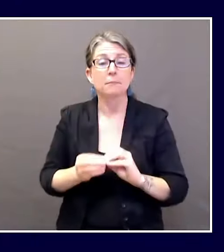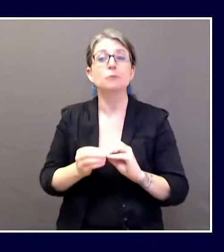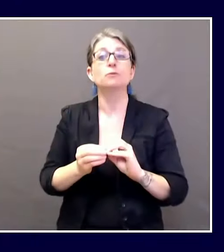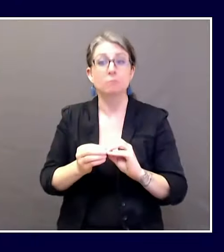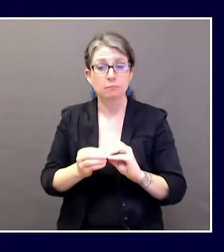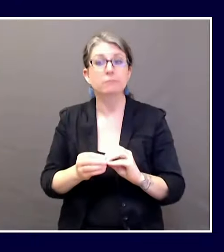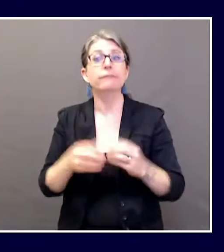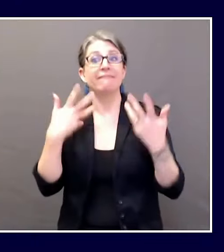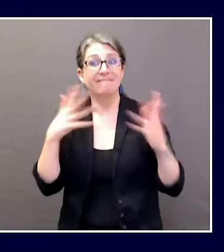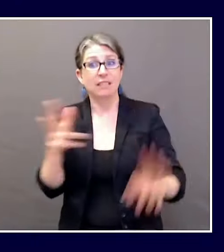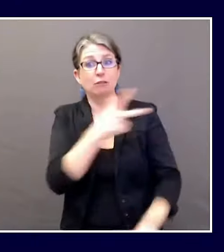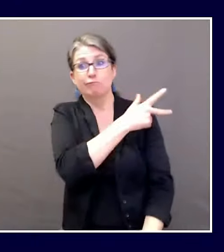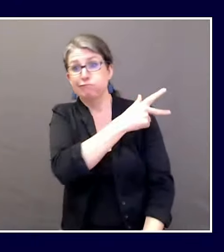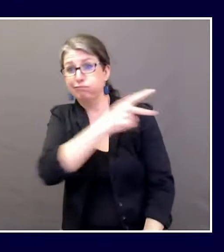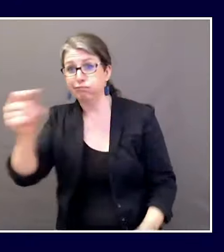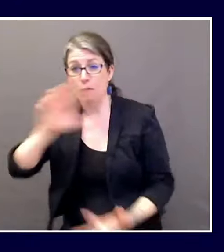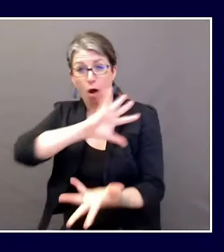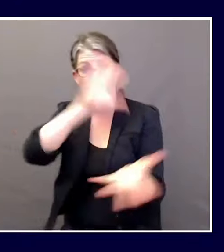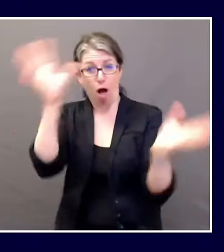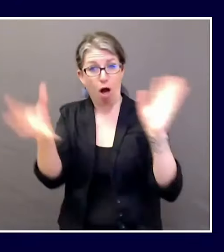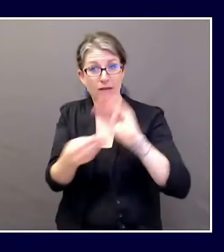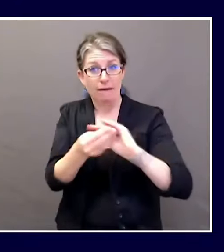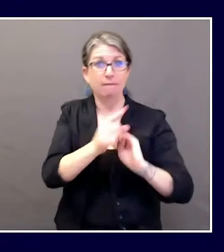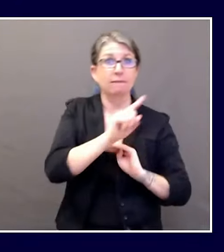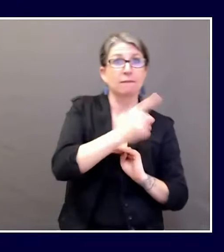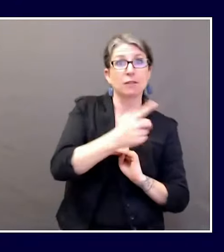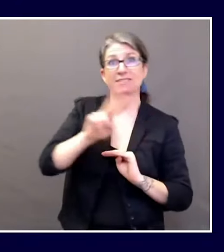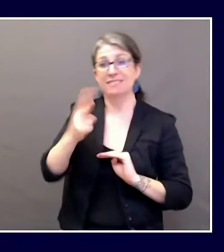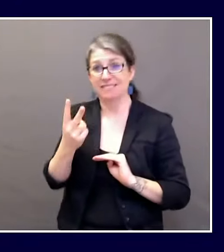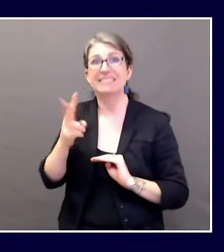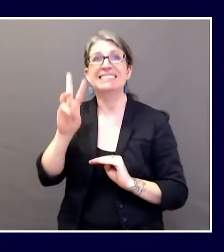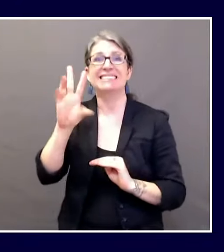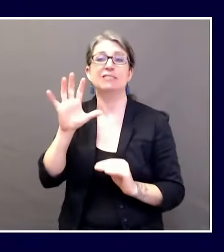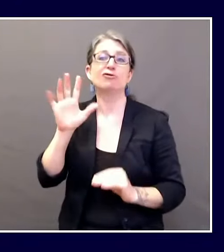state, we have administered